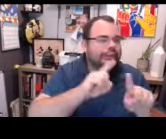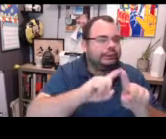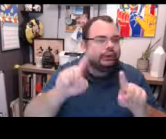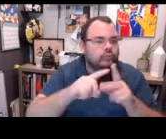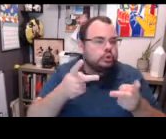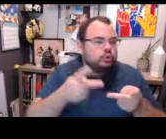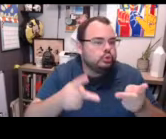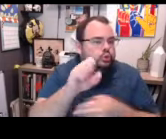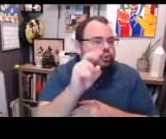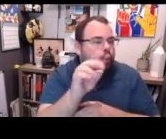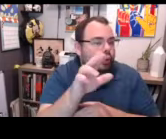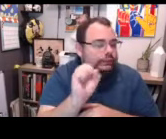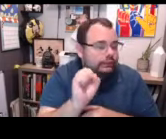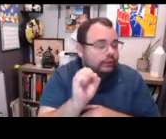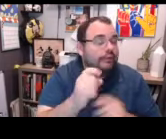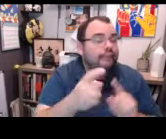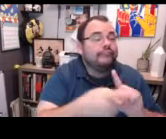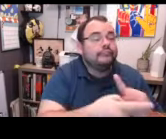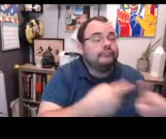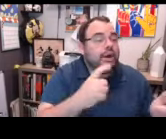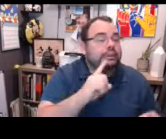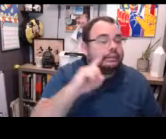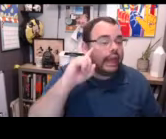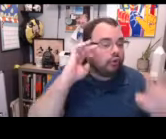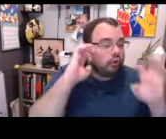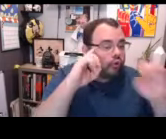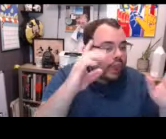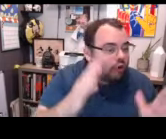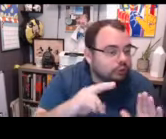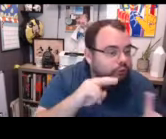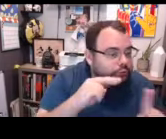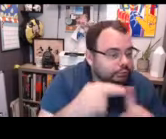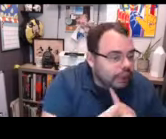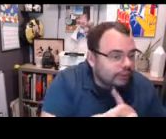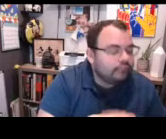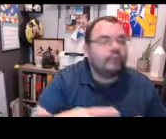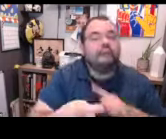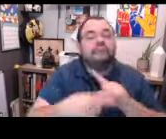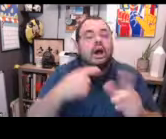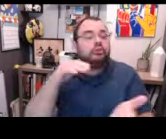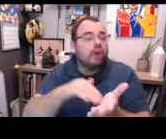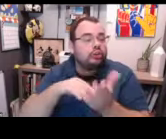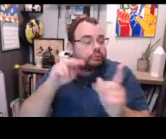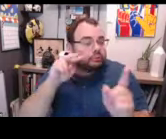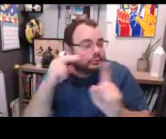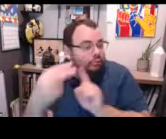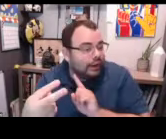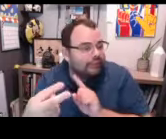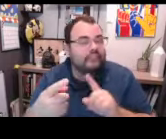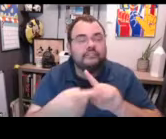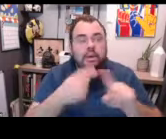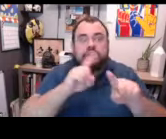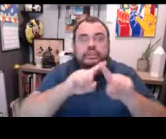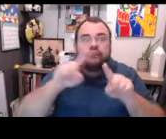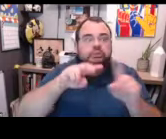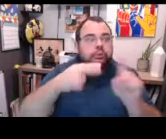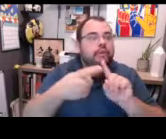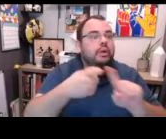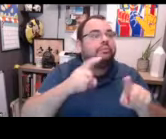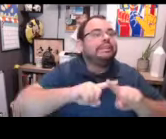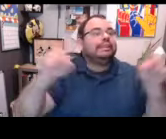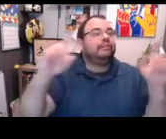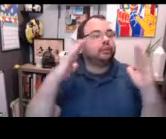make sure that you hear from different perspectives, from different deaf individuals, different perspectives from the